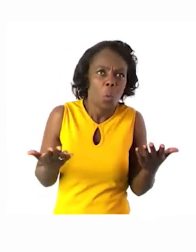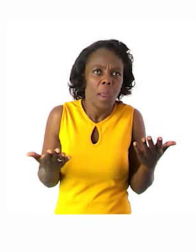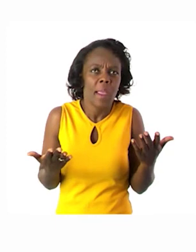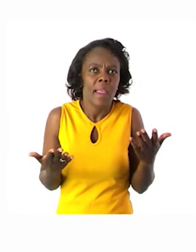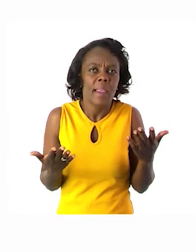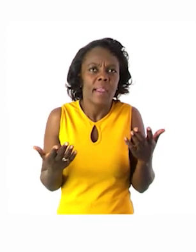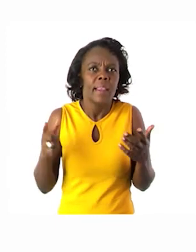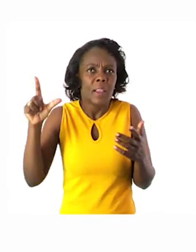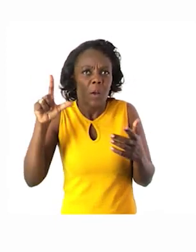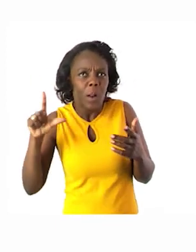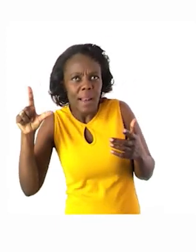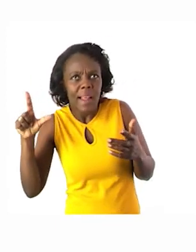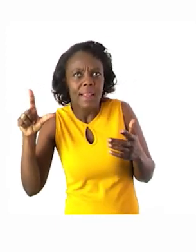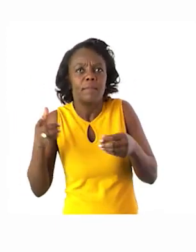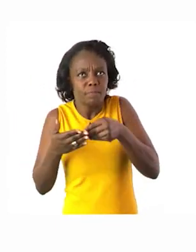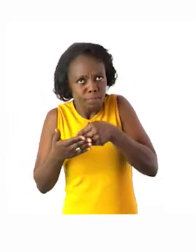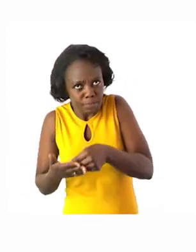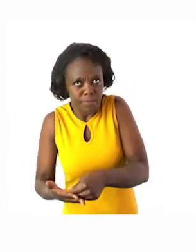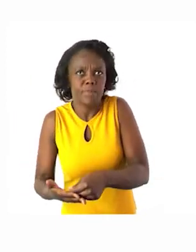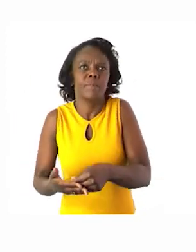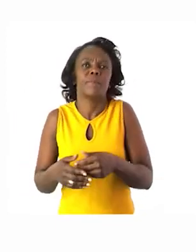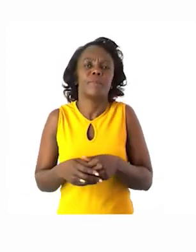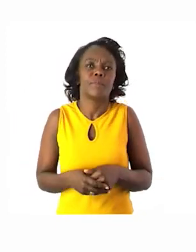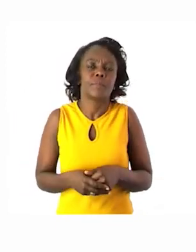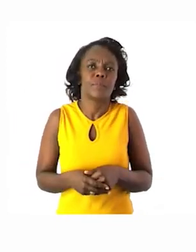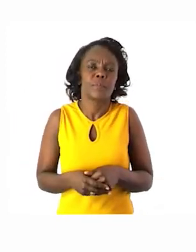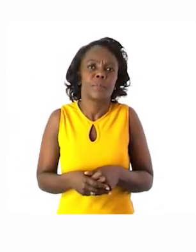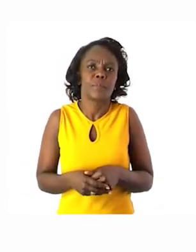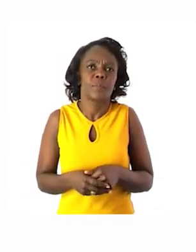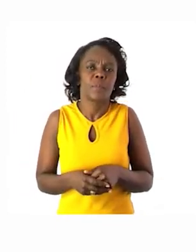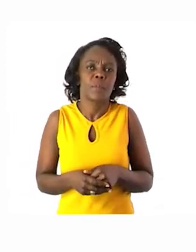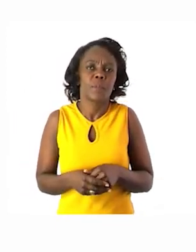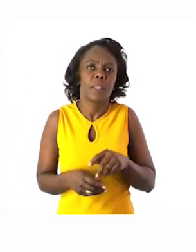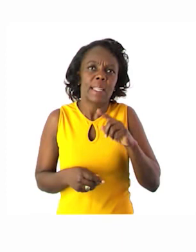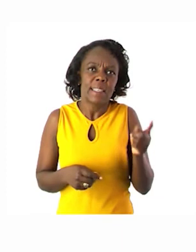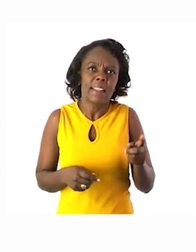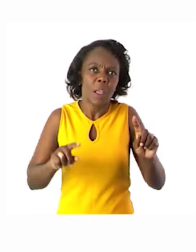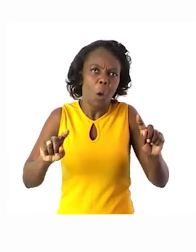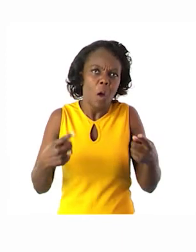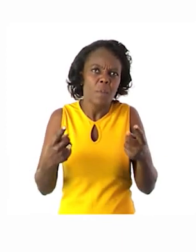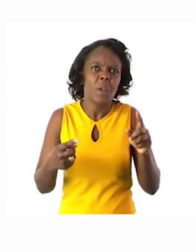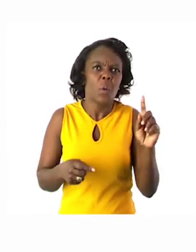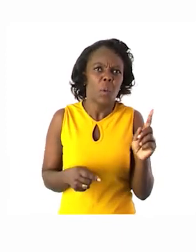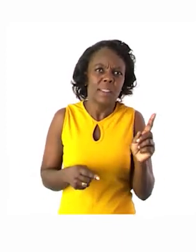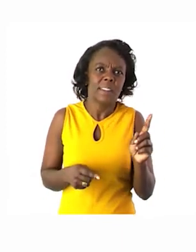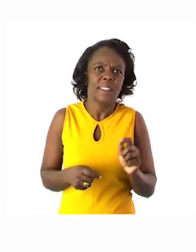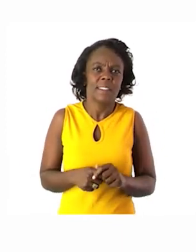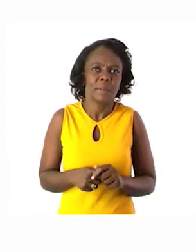on the left side because it's heavy. And we go to the next object. What is the next